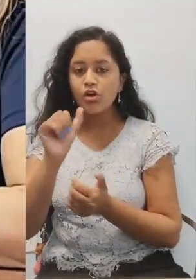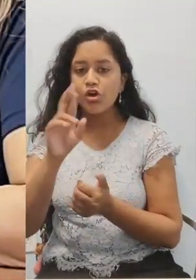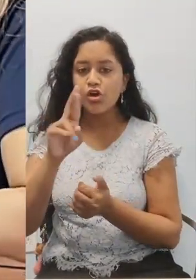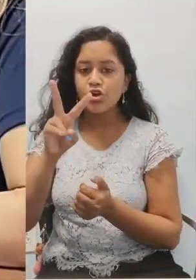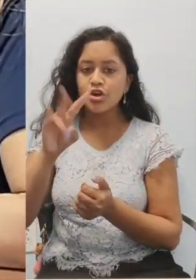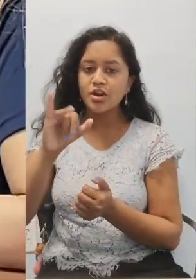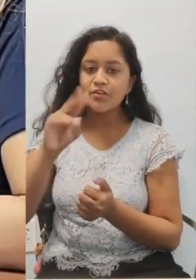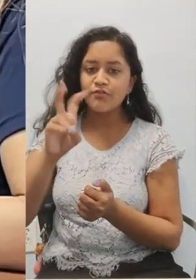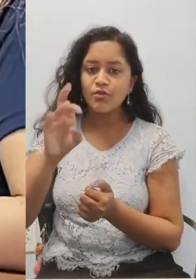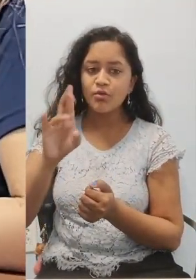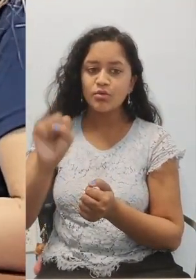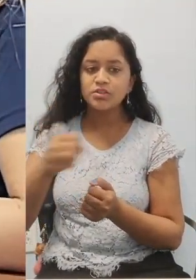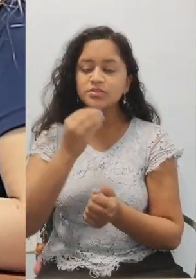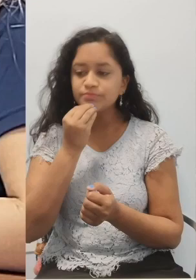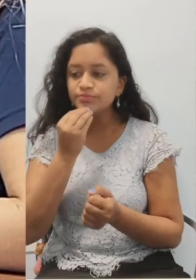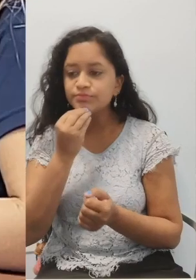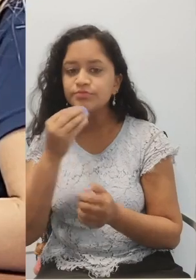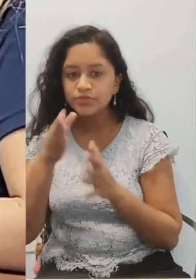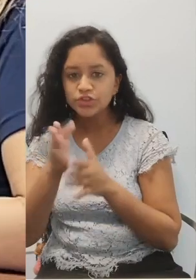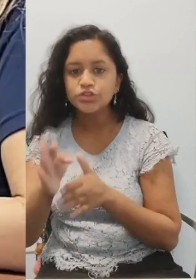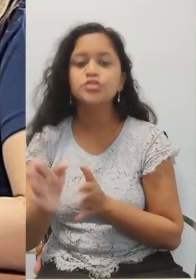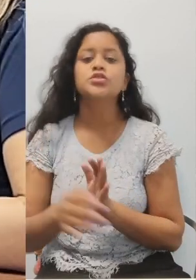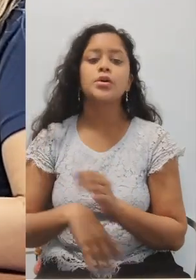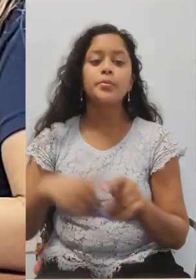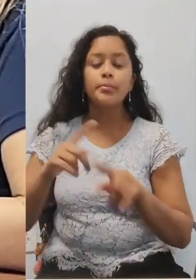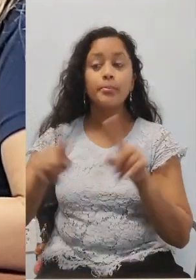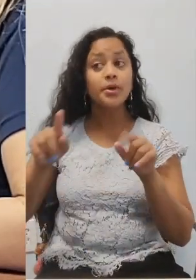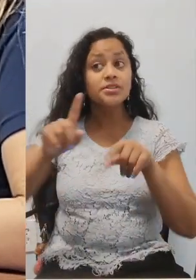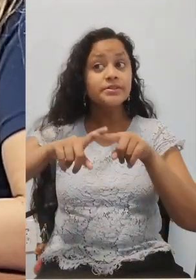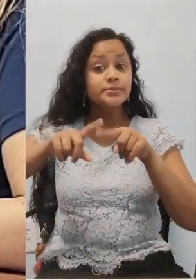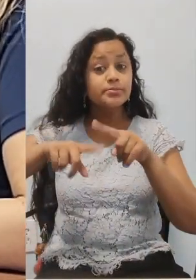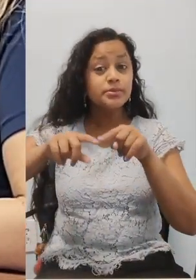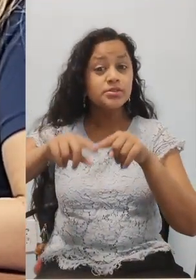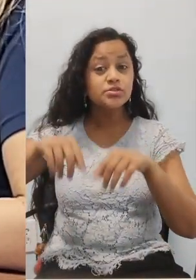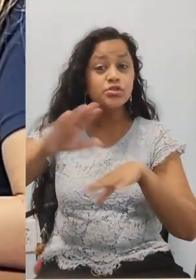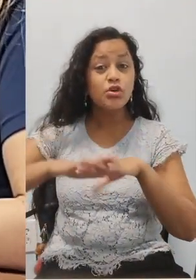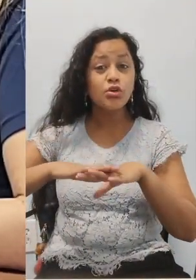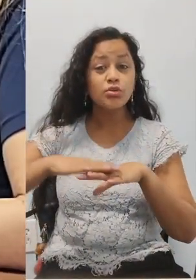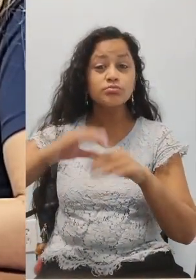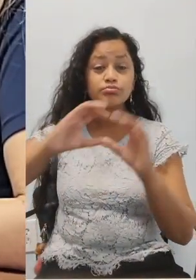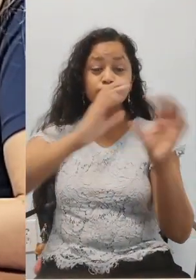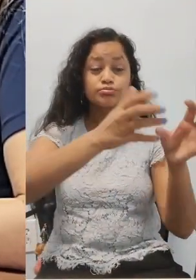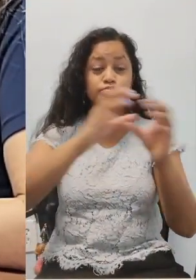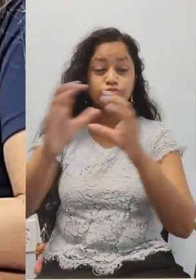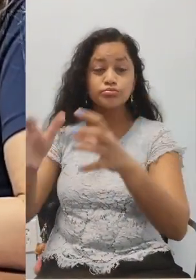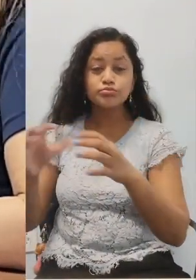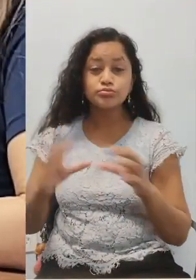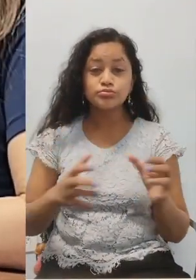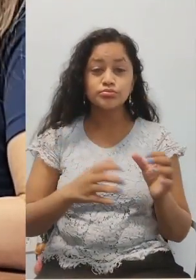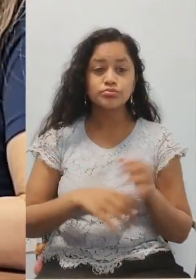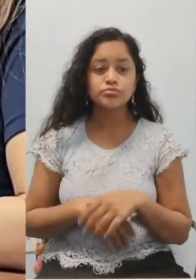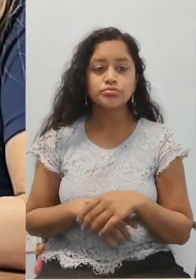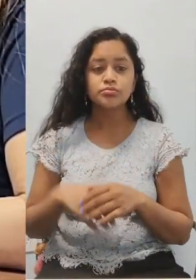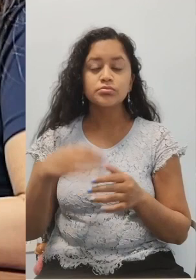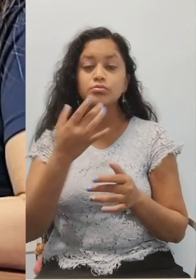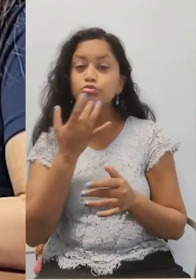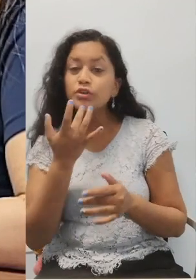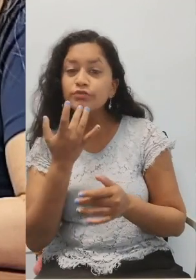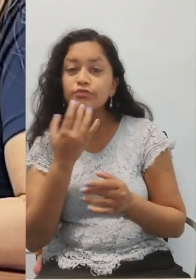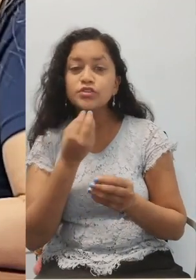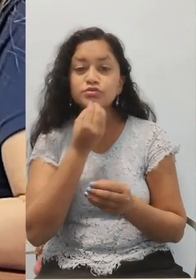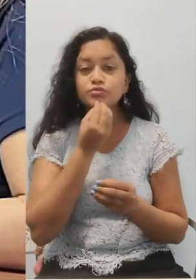They feed on fish, but then it depends on the species, what kind of dietary preferences they have or